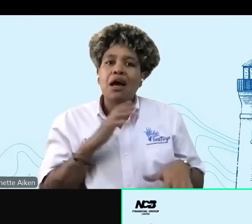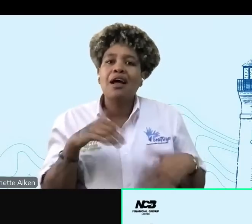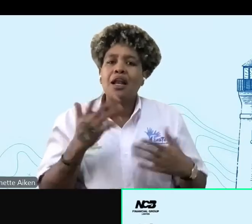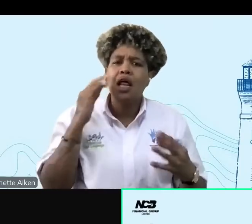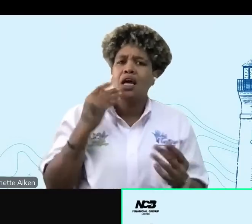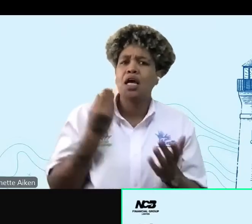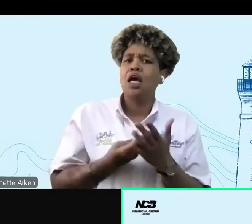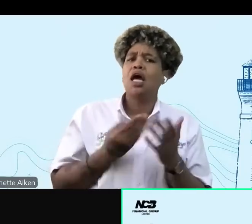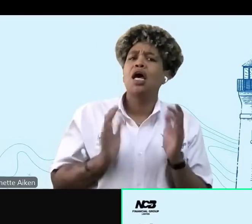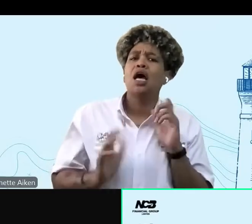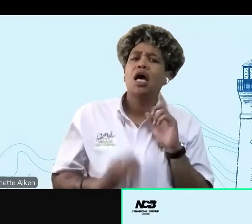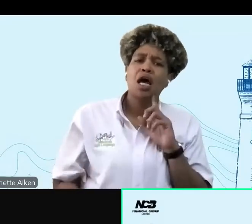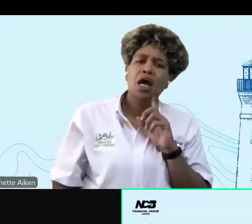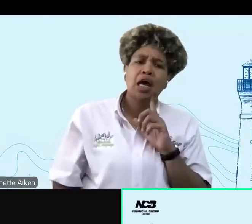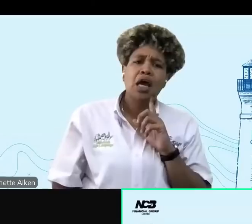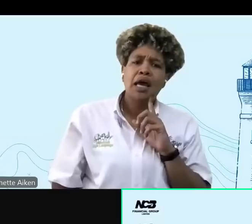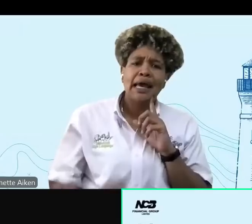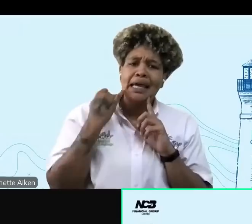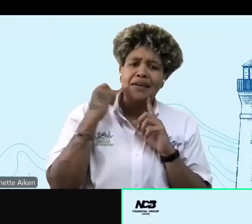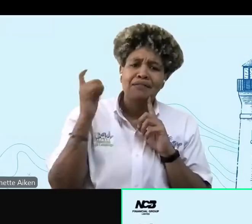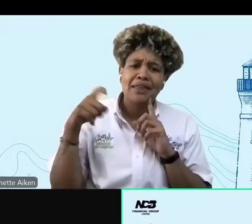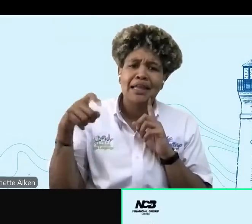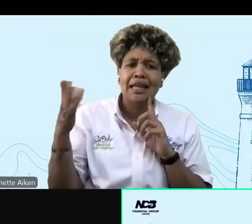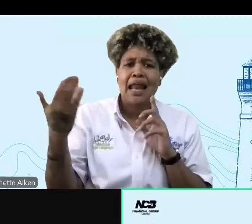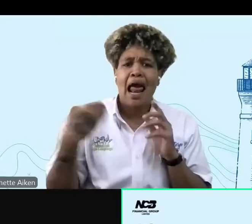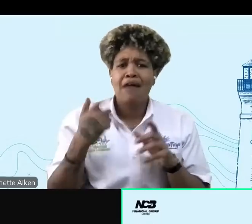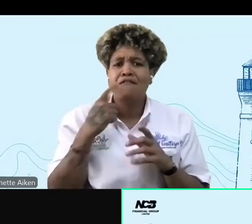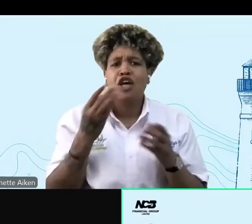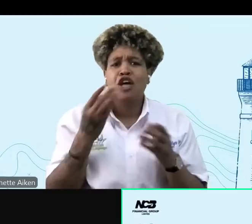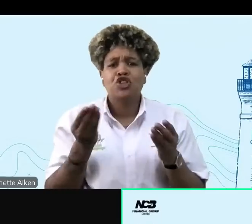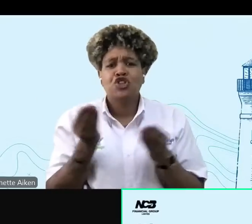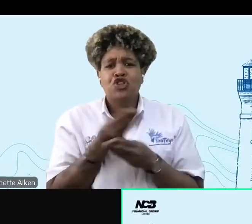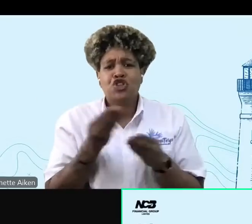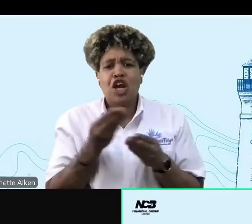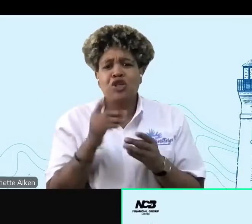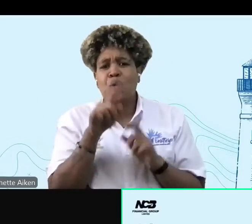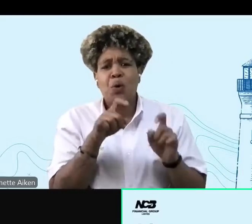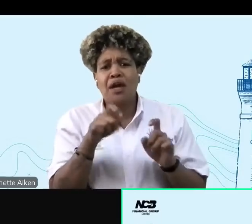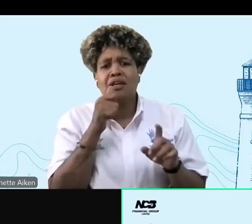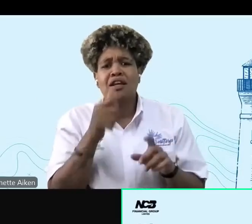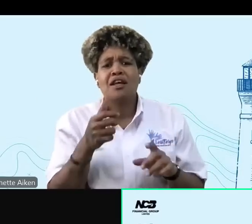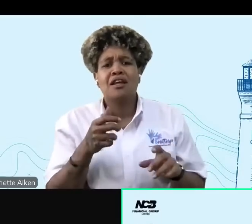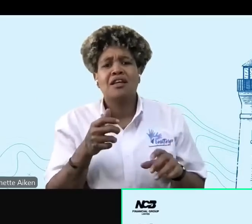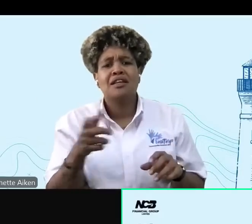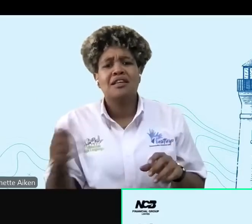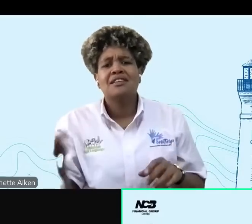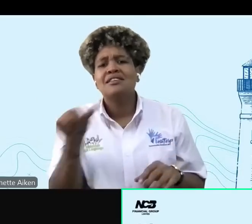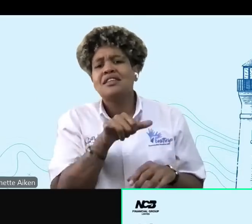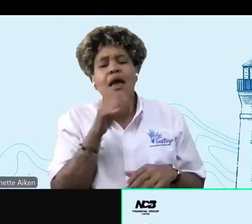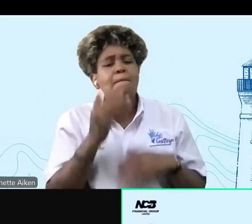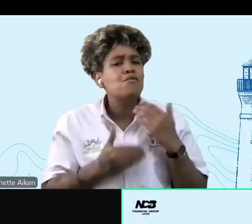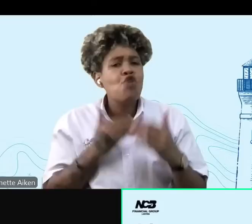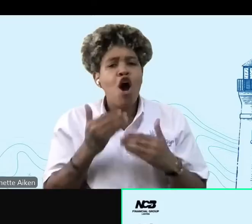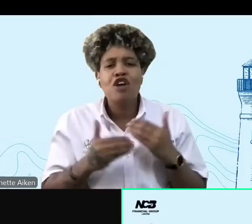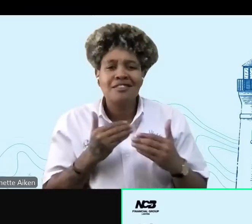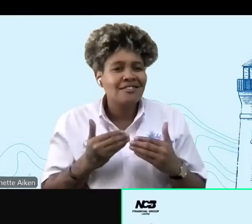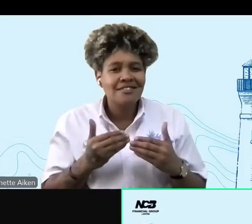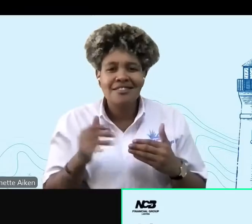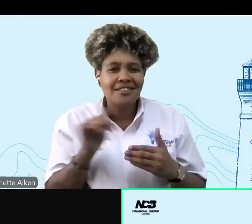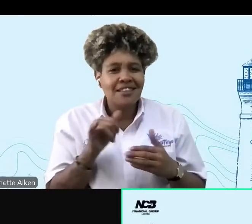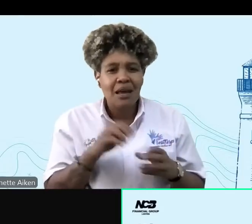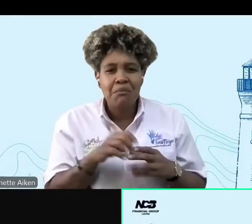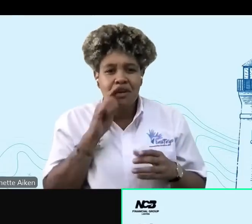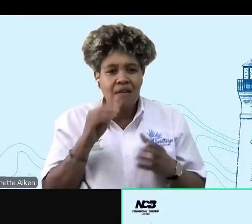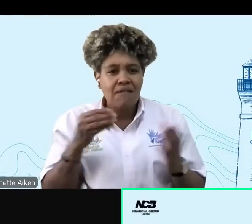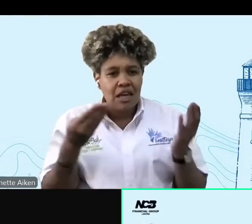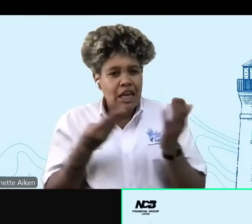around whether or not, if they needed to have a transaction queried or reversed, it would be any different. It's exactly the same process as if you had